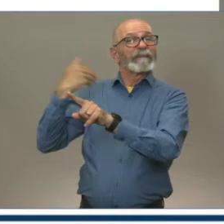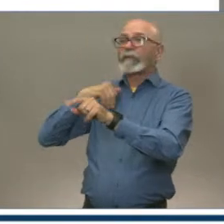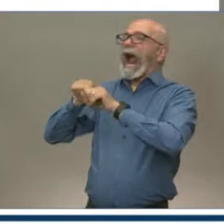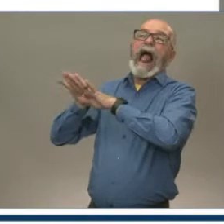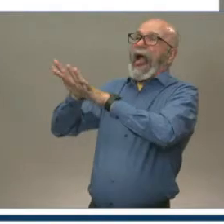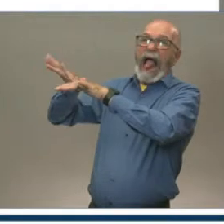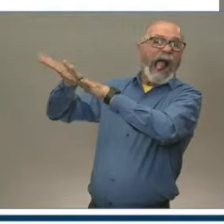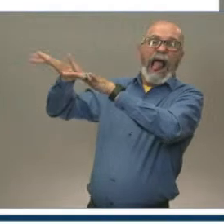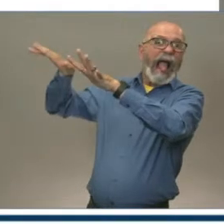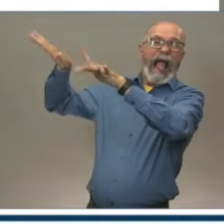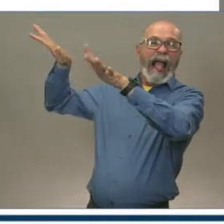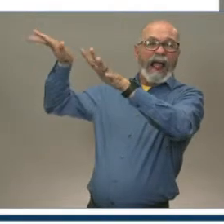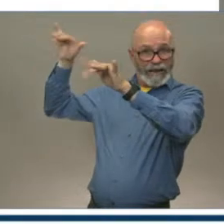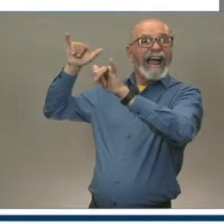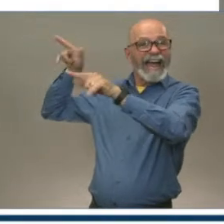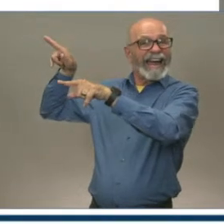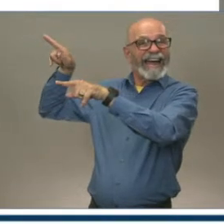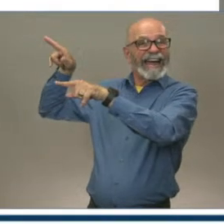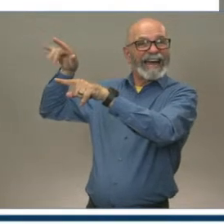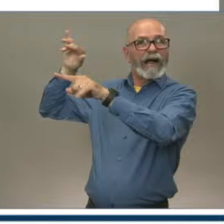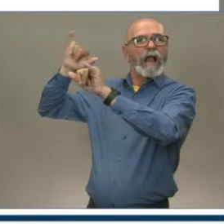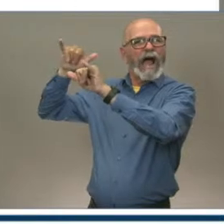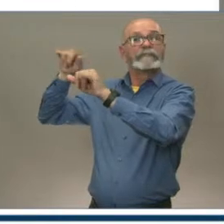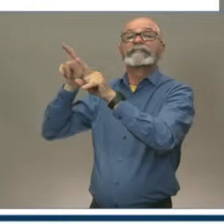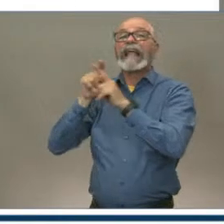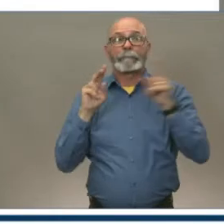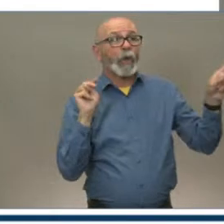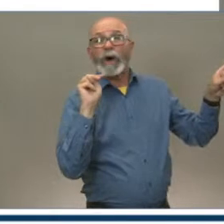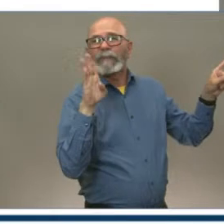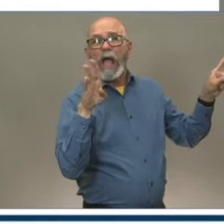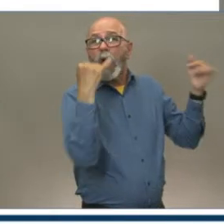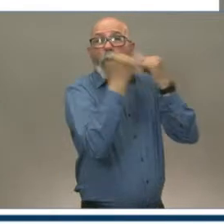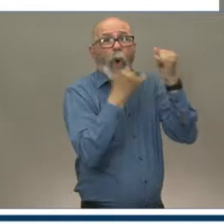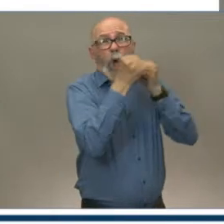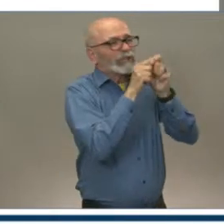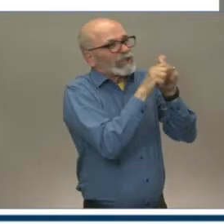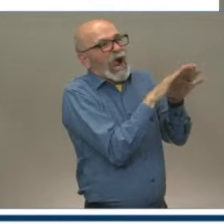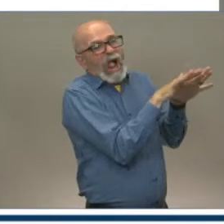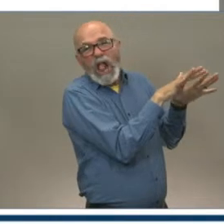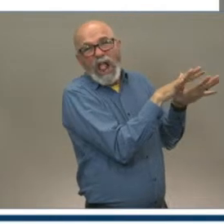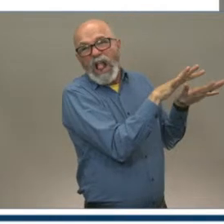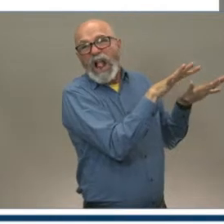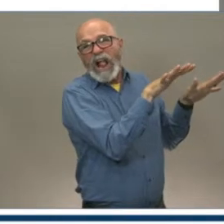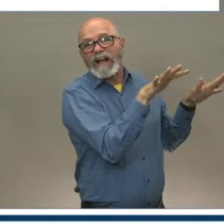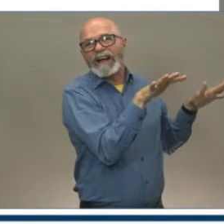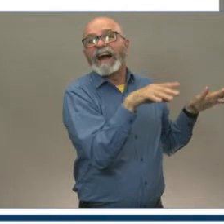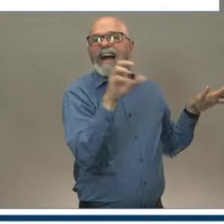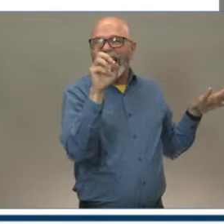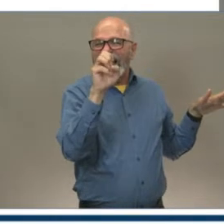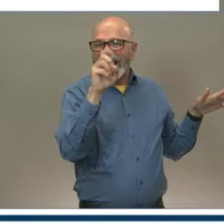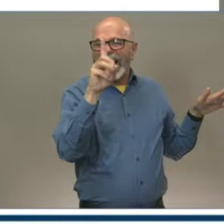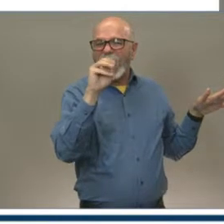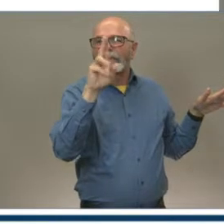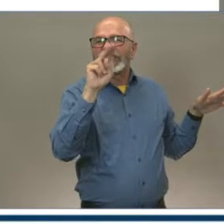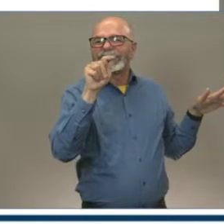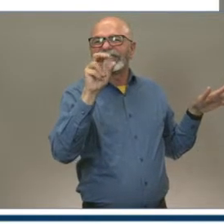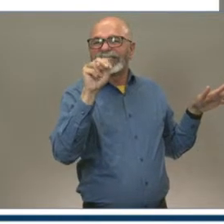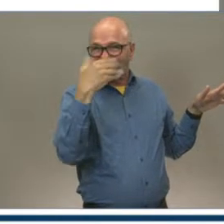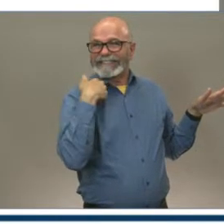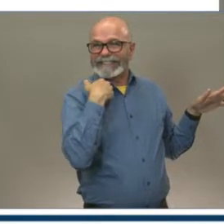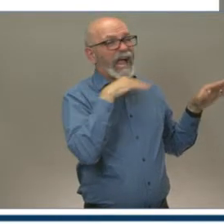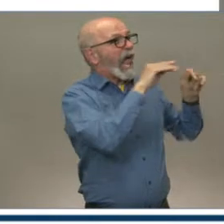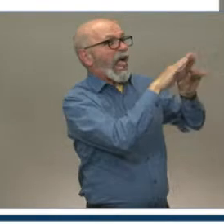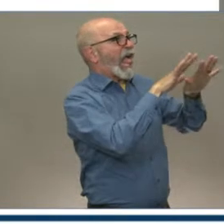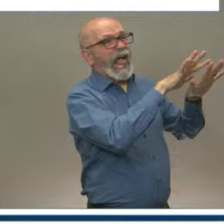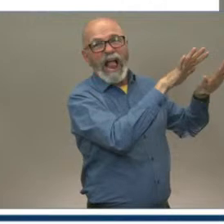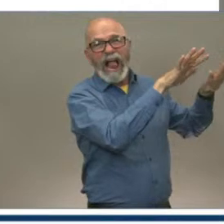response to their outbreak, and in New Brunswick, what they've done around the Edmonton area. And they're, by and large, to a large extent, what we